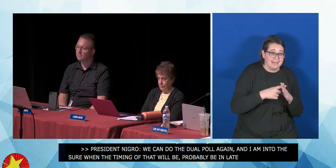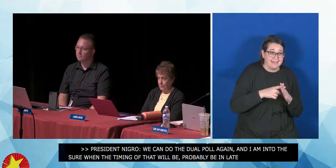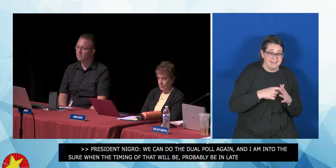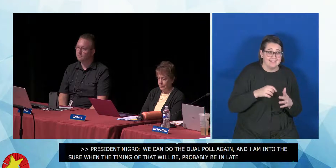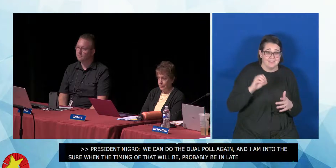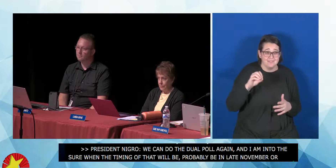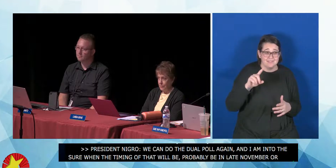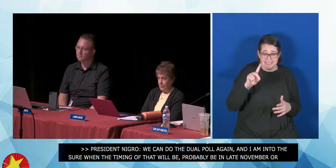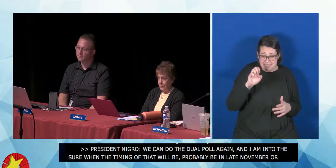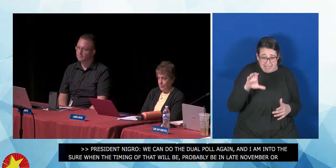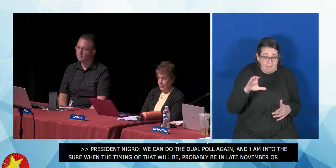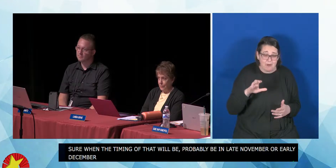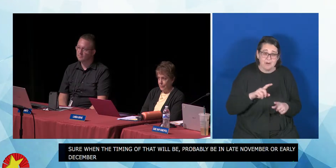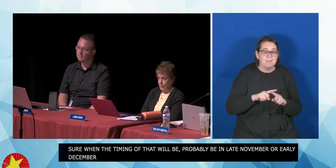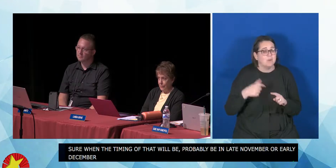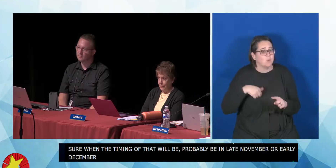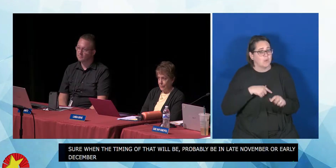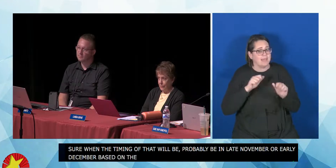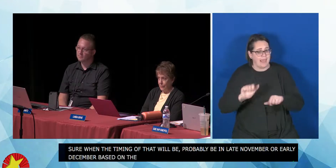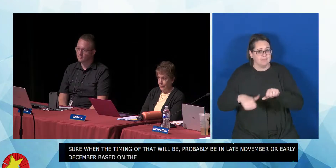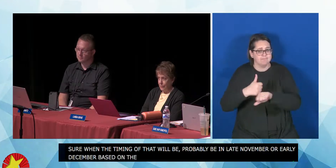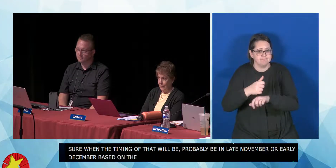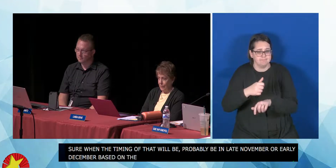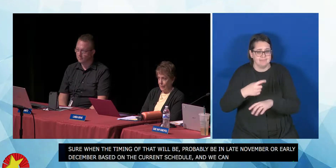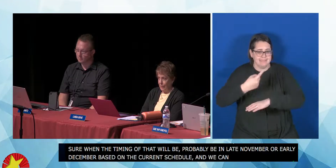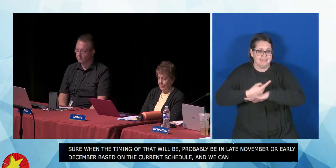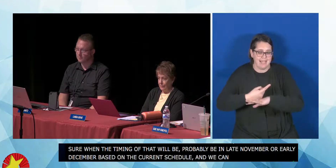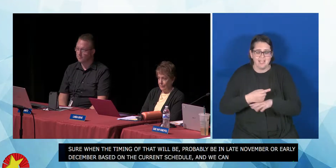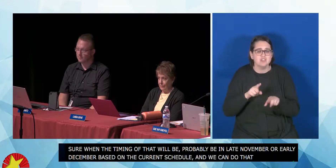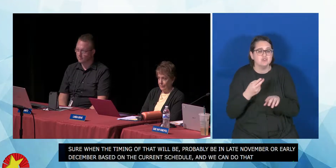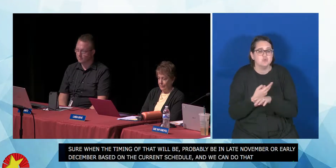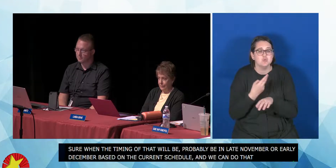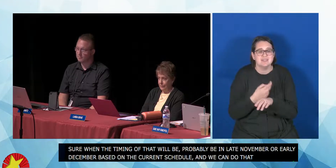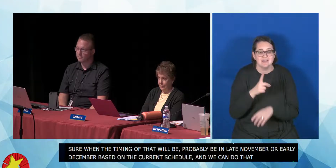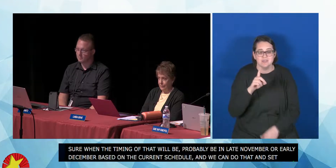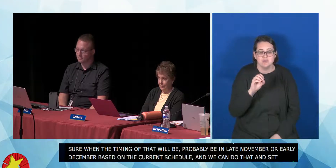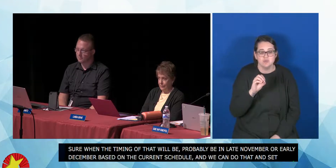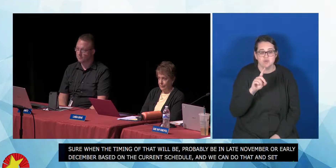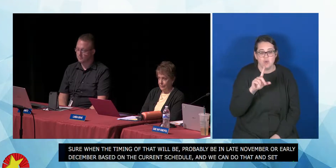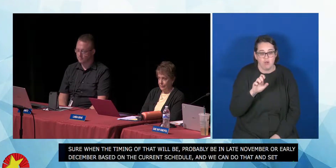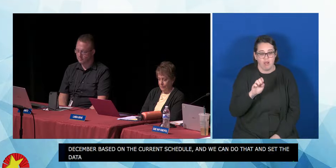that and then set the date via the doodle poll like we normally do.